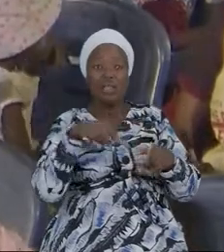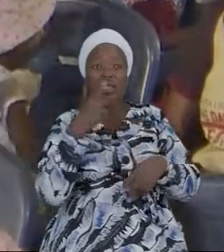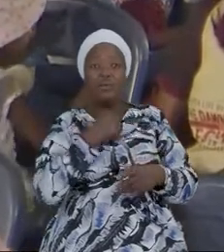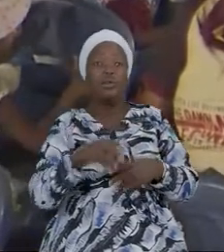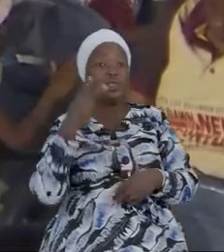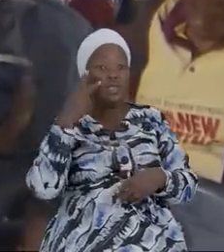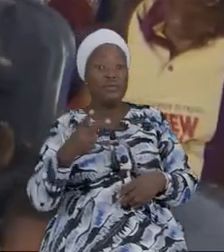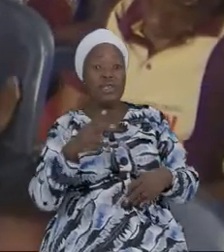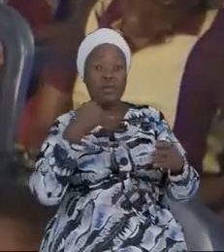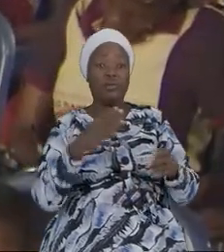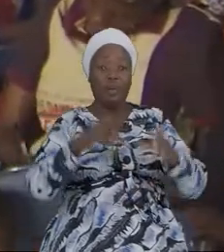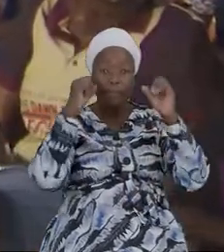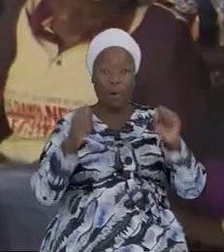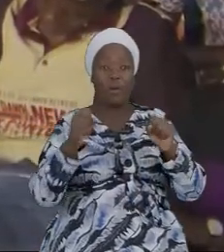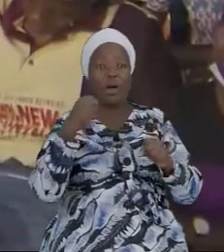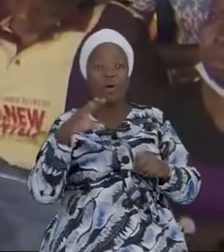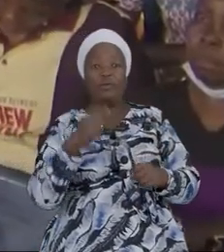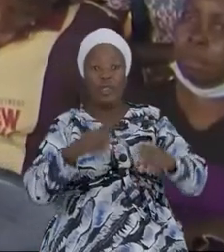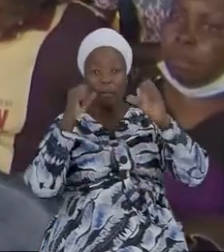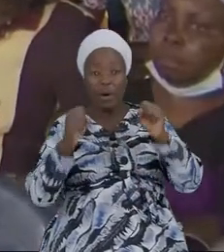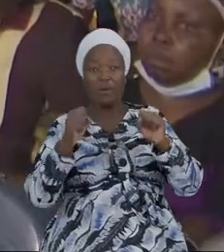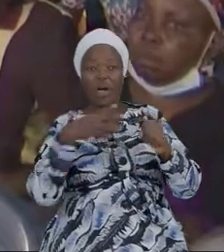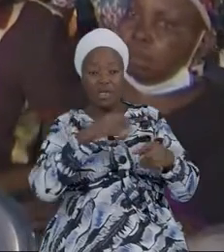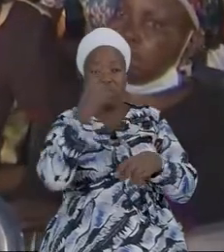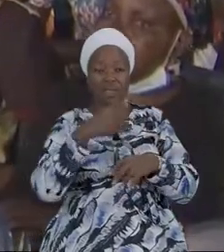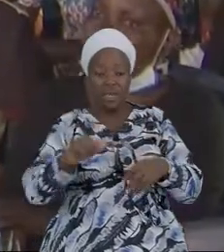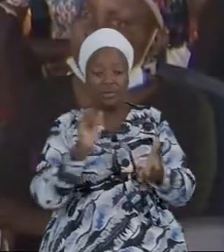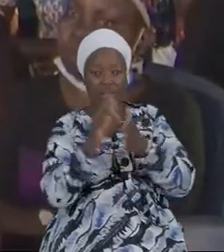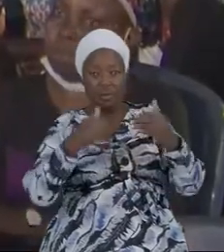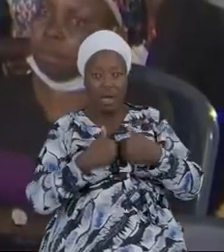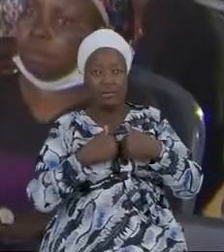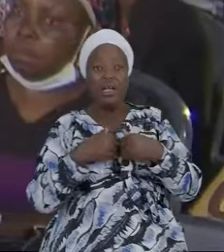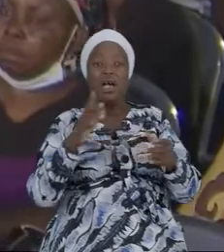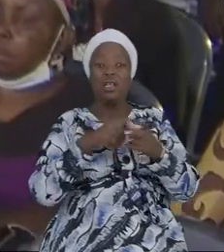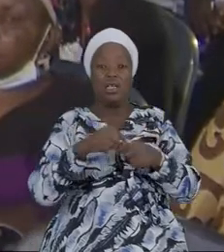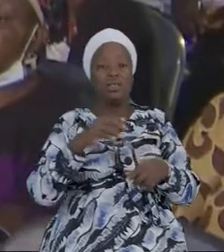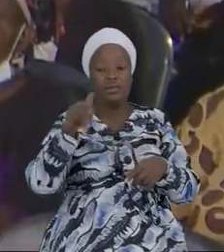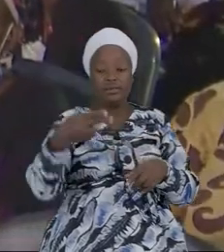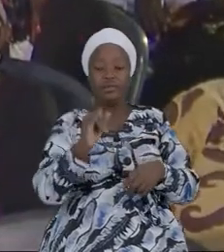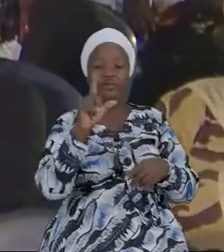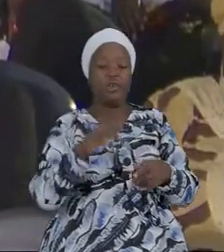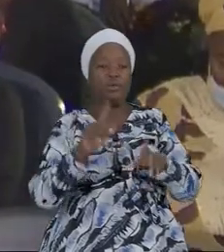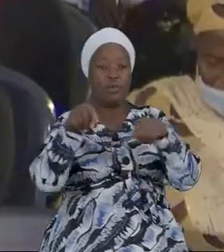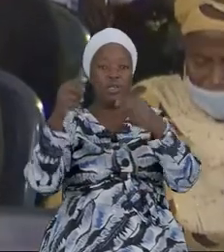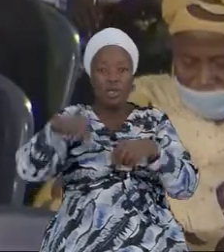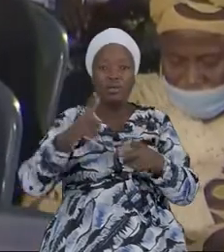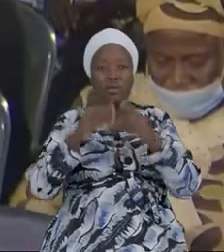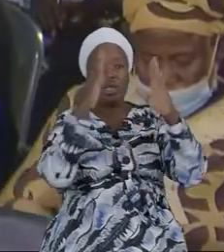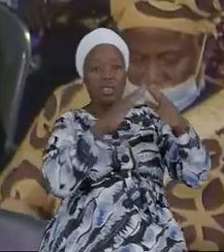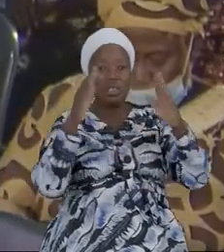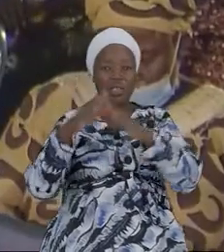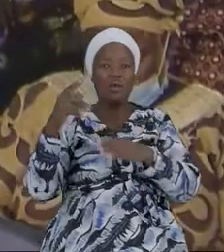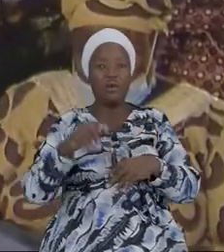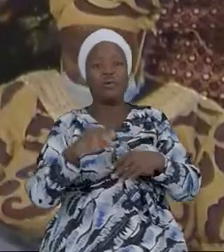of the power of eternal life that you have. Then Philip went down to the city of Samaria and